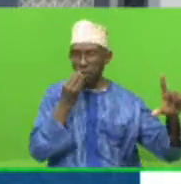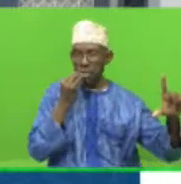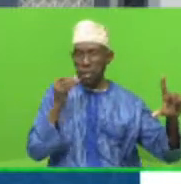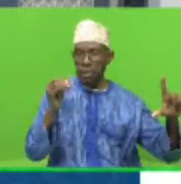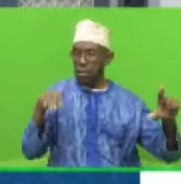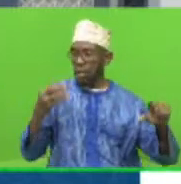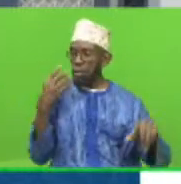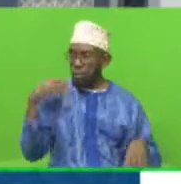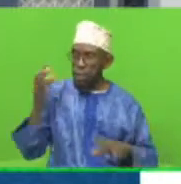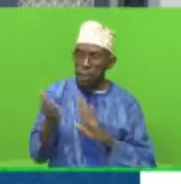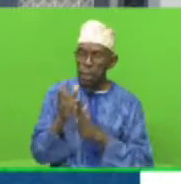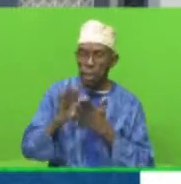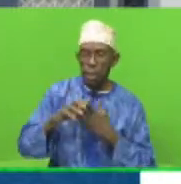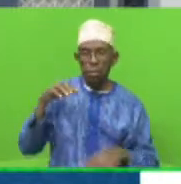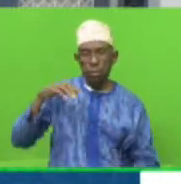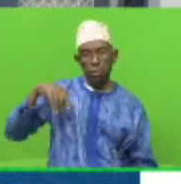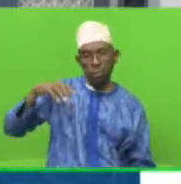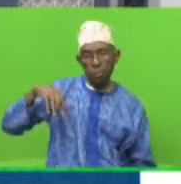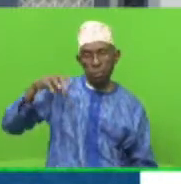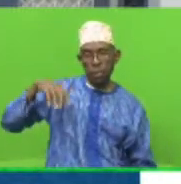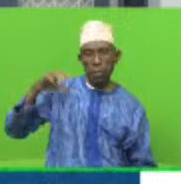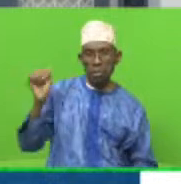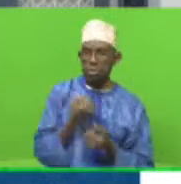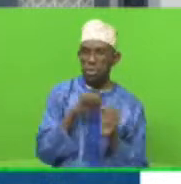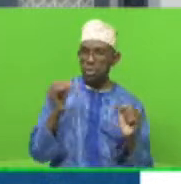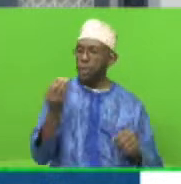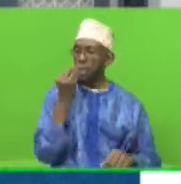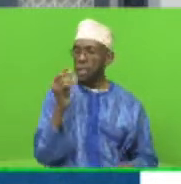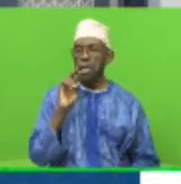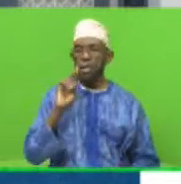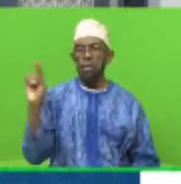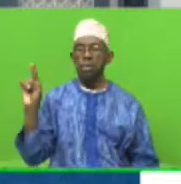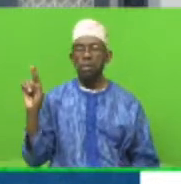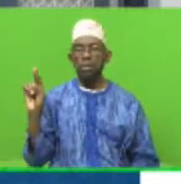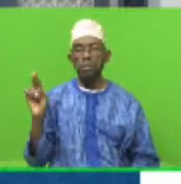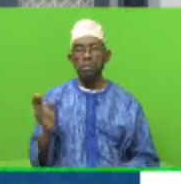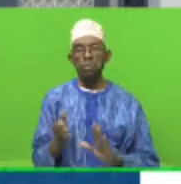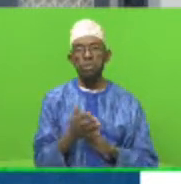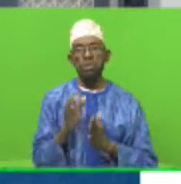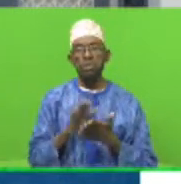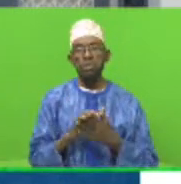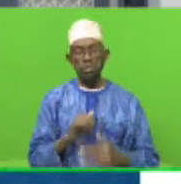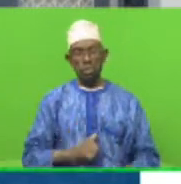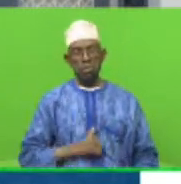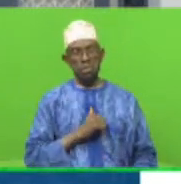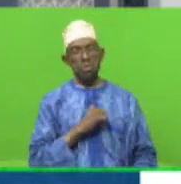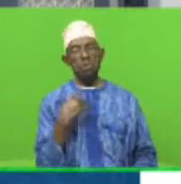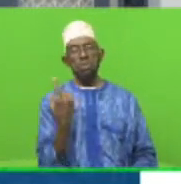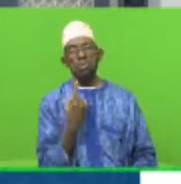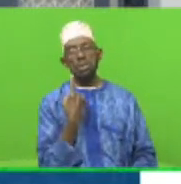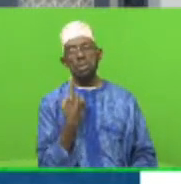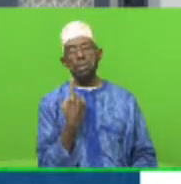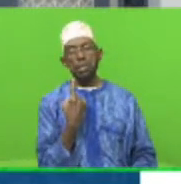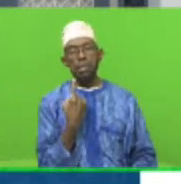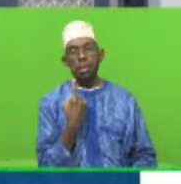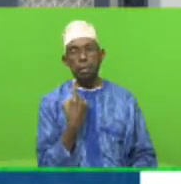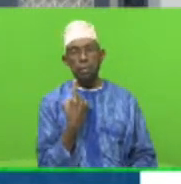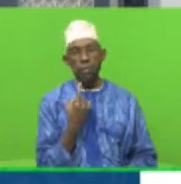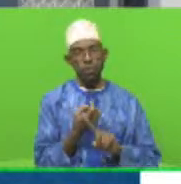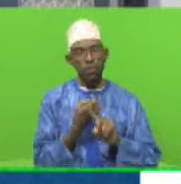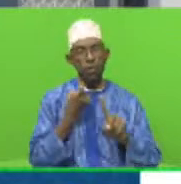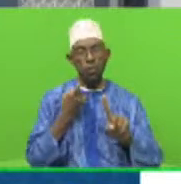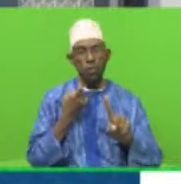hadith says, ma mana'ahu illa al-kibr. Nothing stopped him